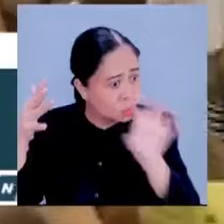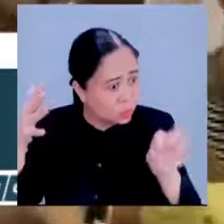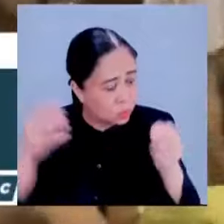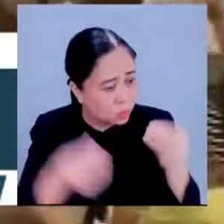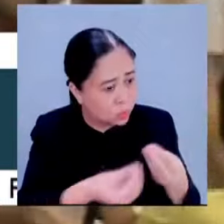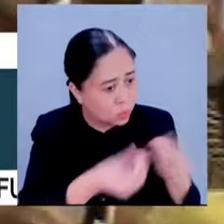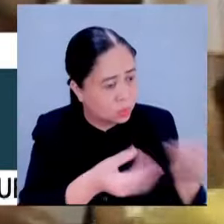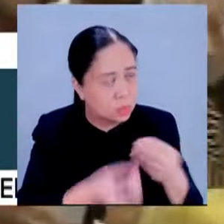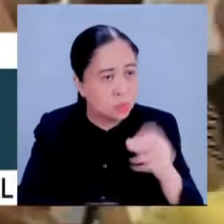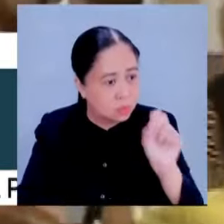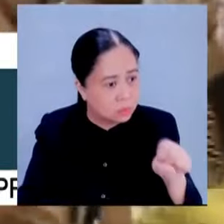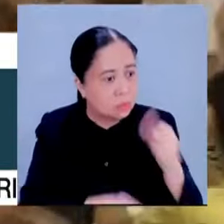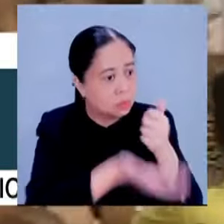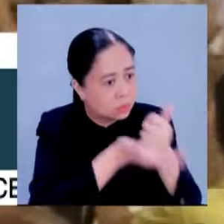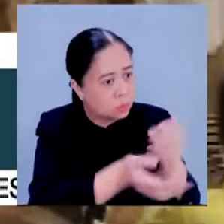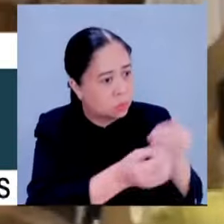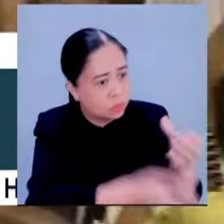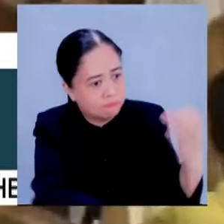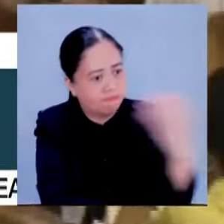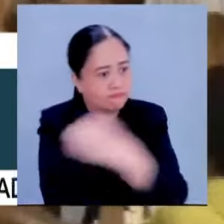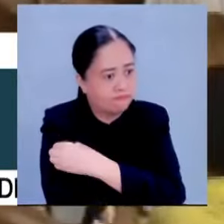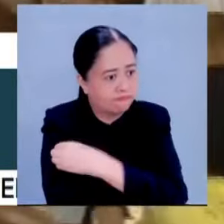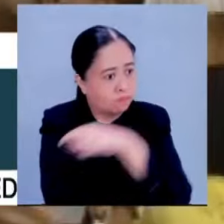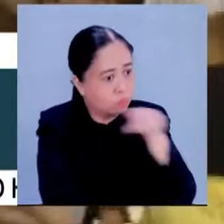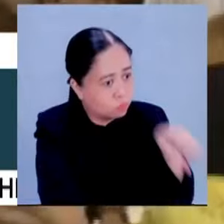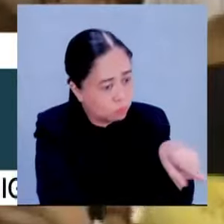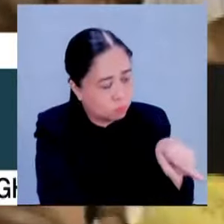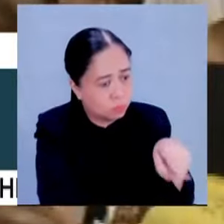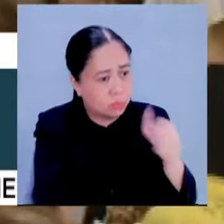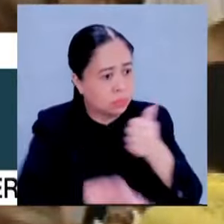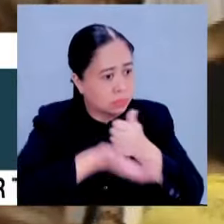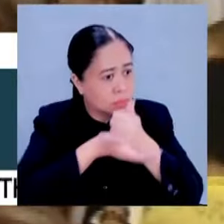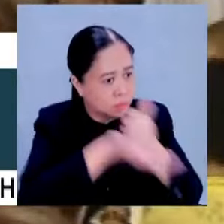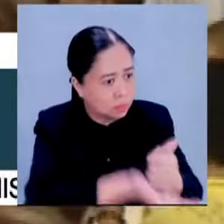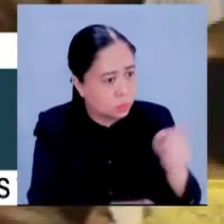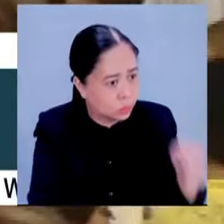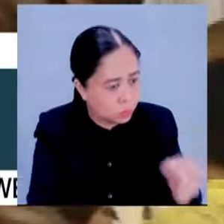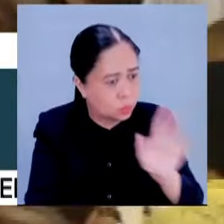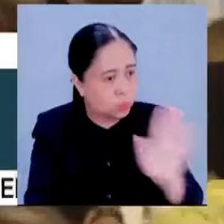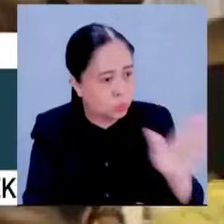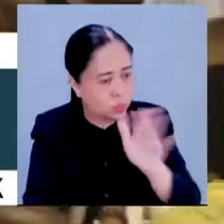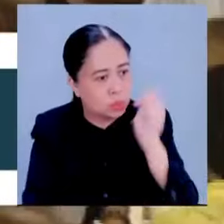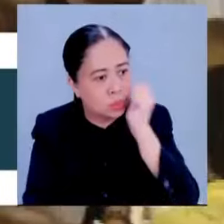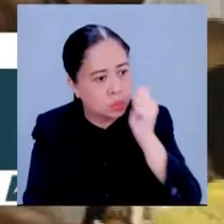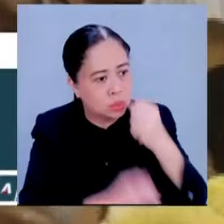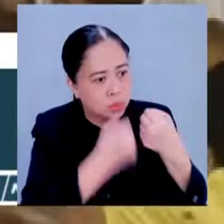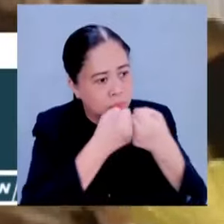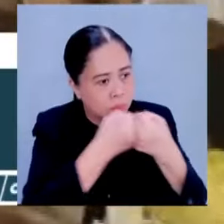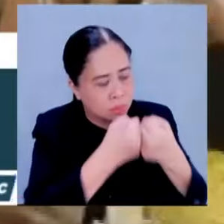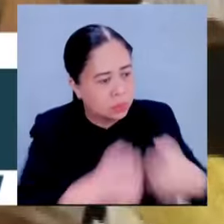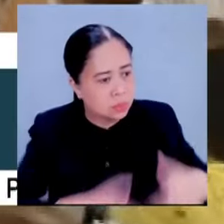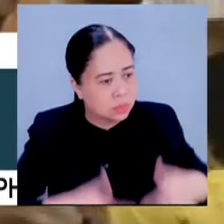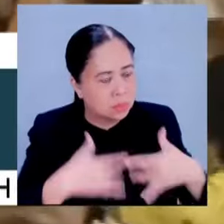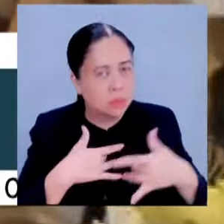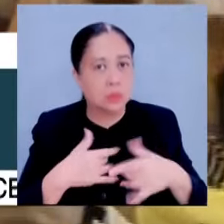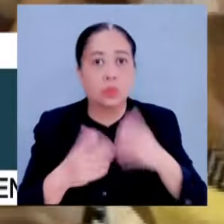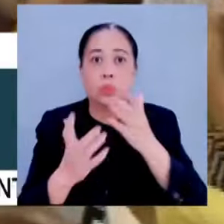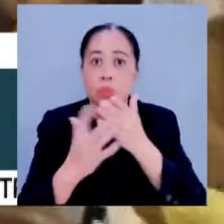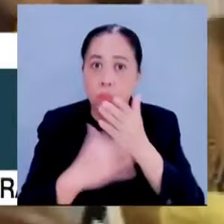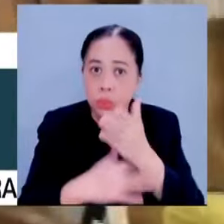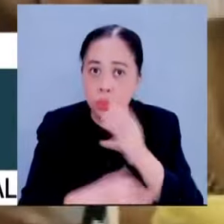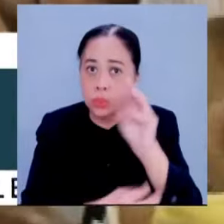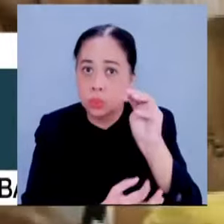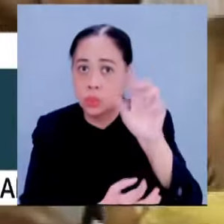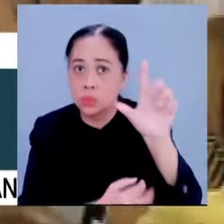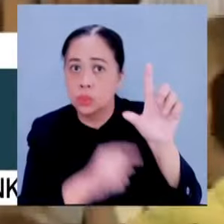that can further empower them, that can help out in their daily struggles. So through the ML,